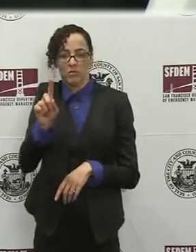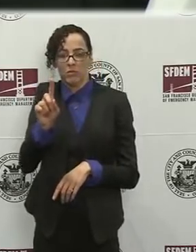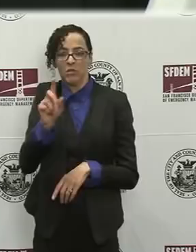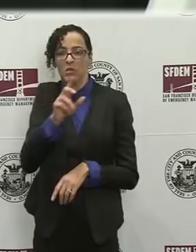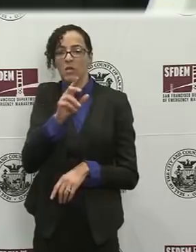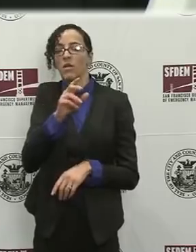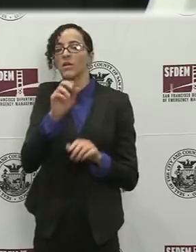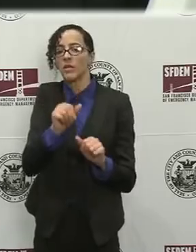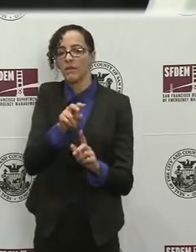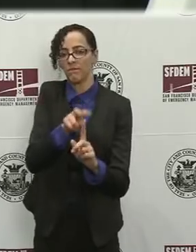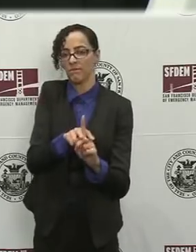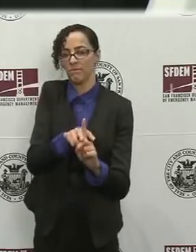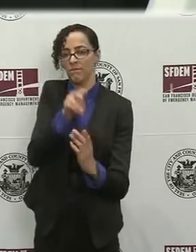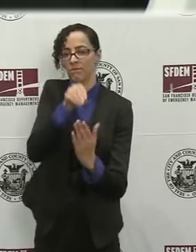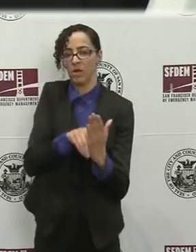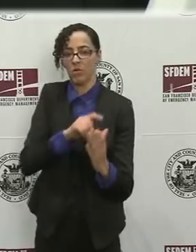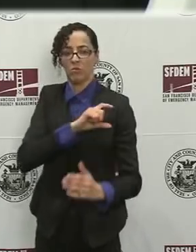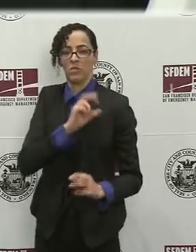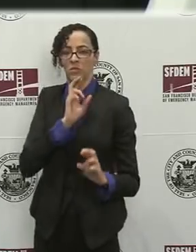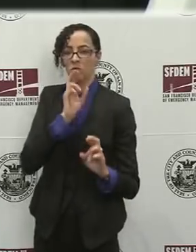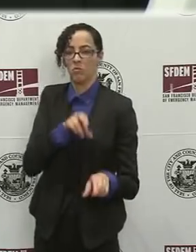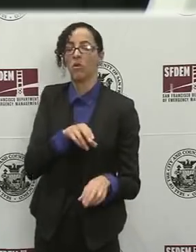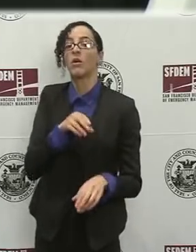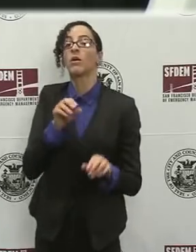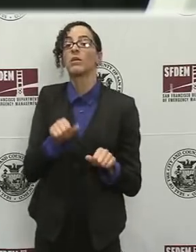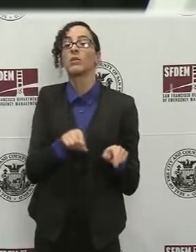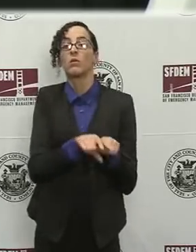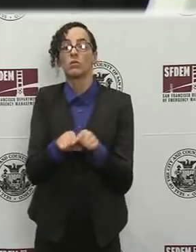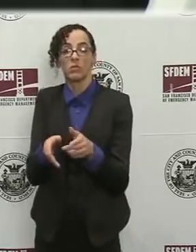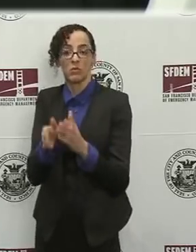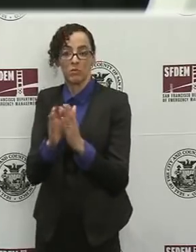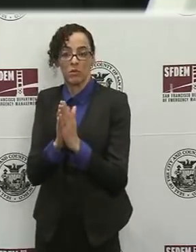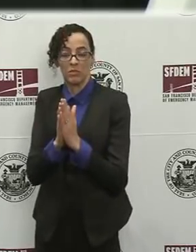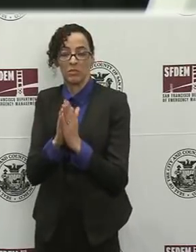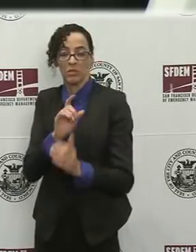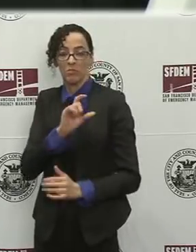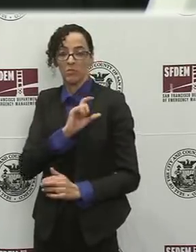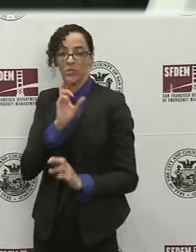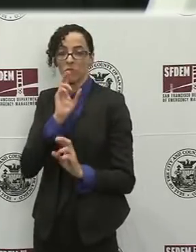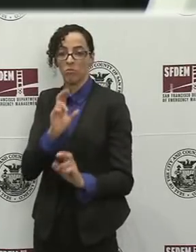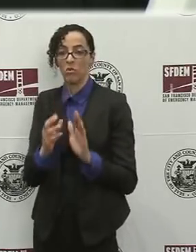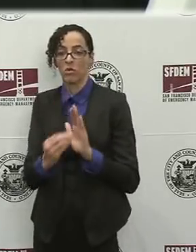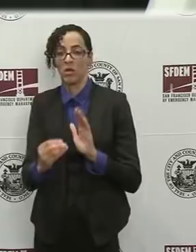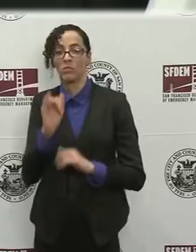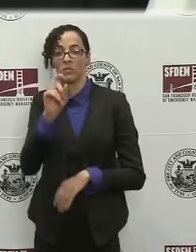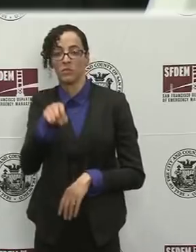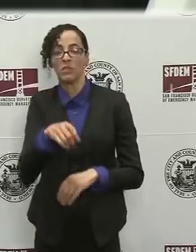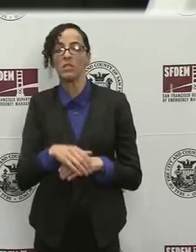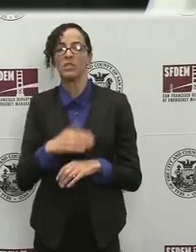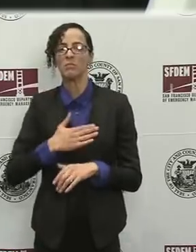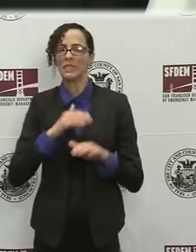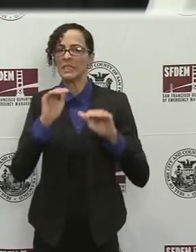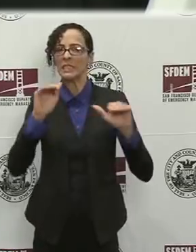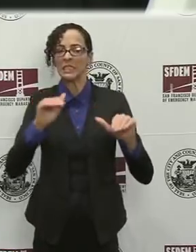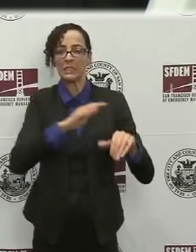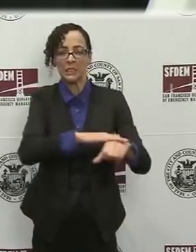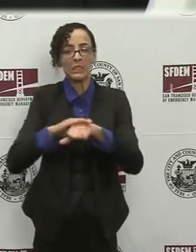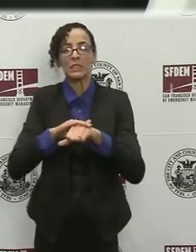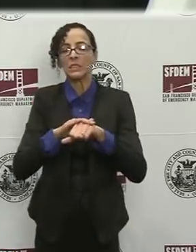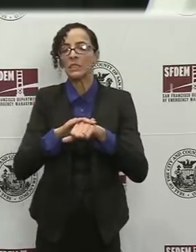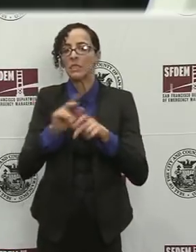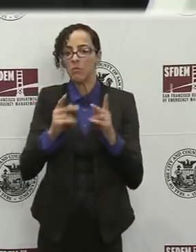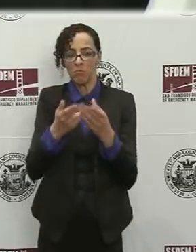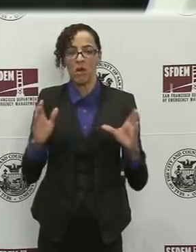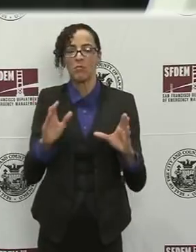existing police report if you need a copy of it. We also want to alert the public to be aware of scams. We're seeing a lot